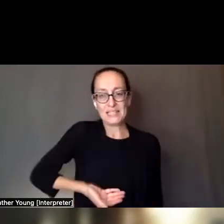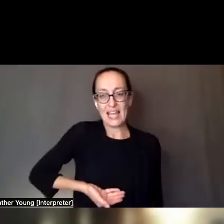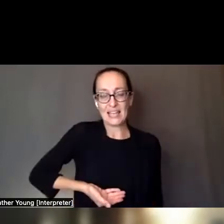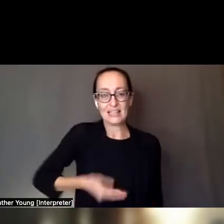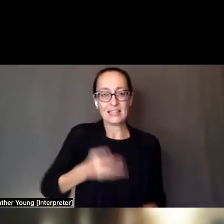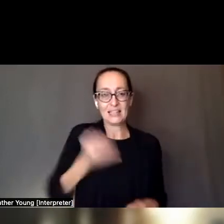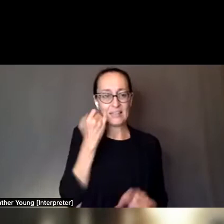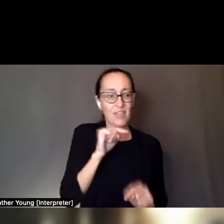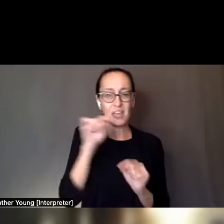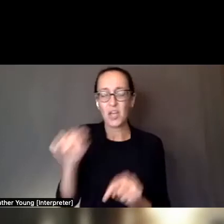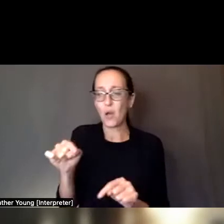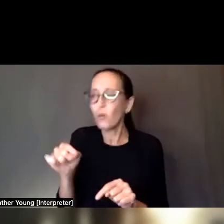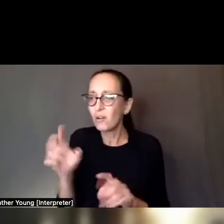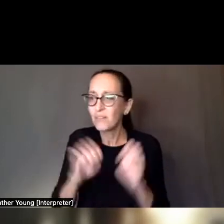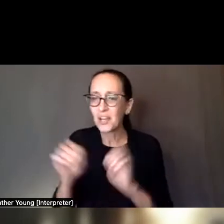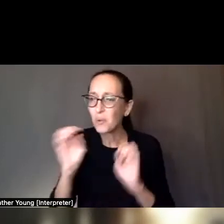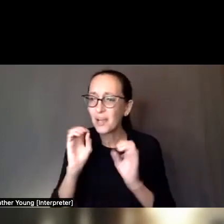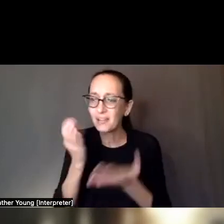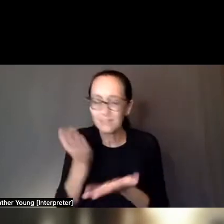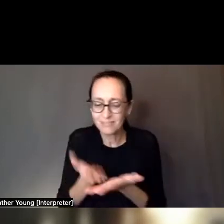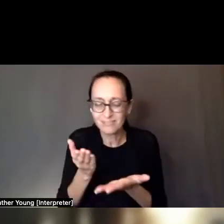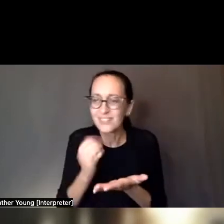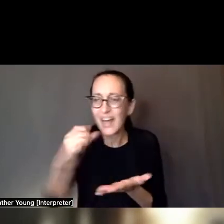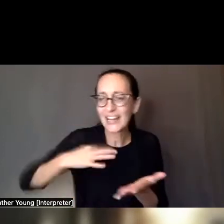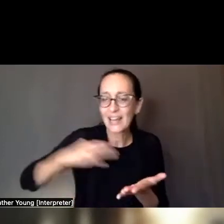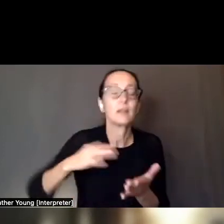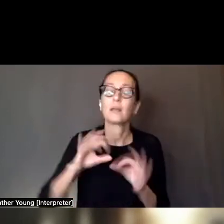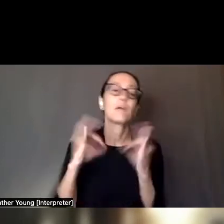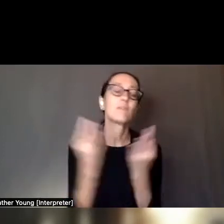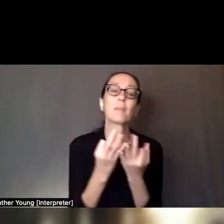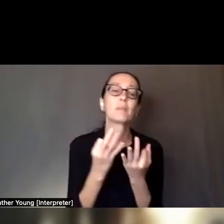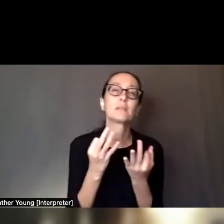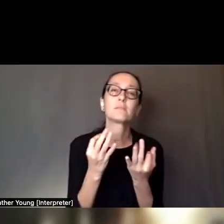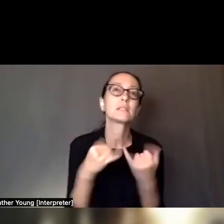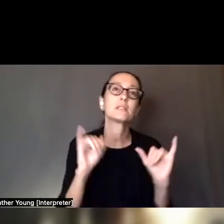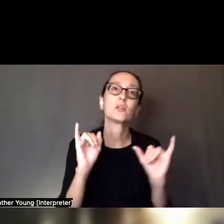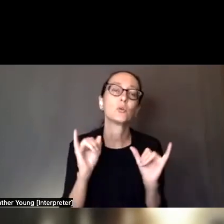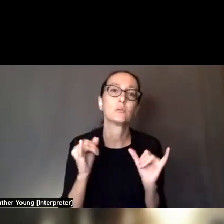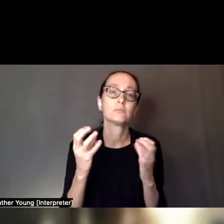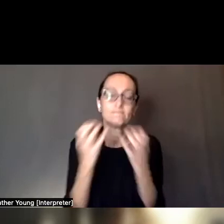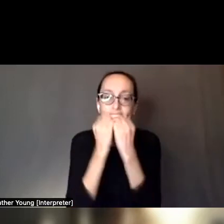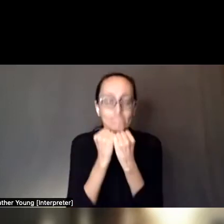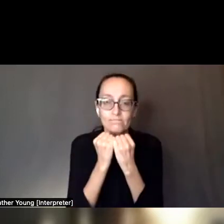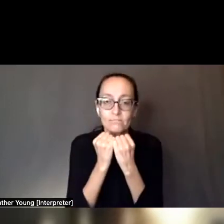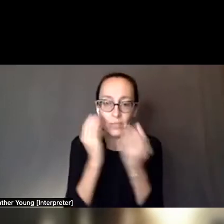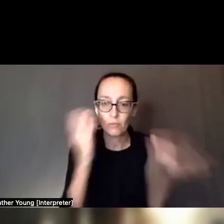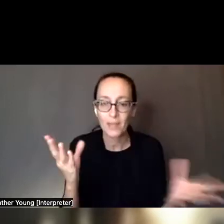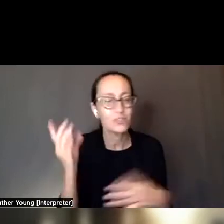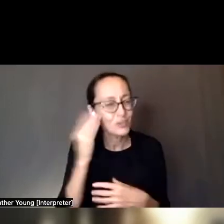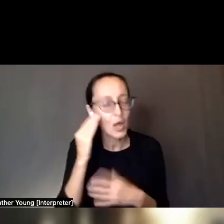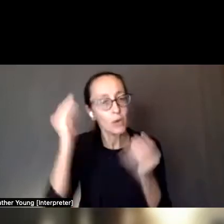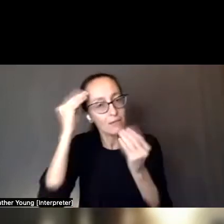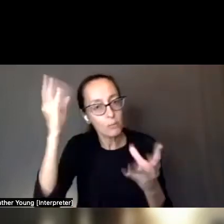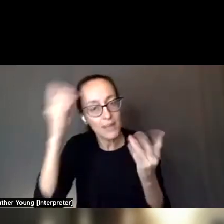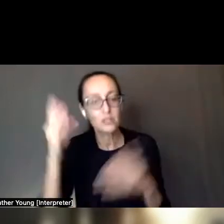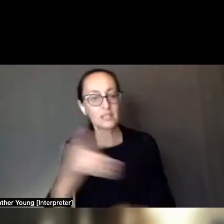a candidate. Families are always happy for the information. Information is power. It helps you decide when to move